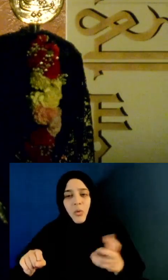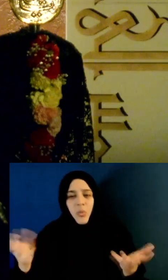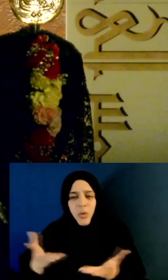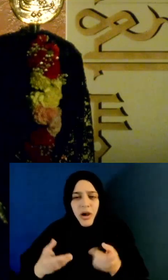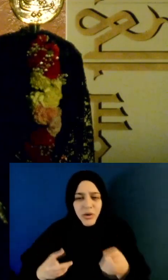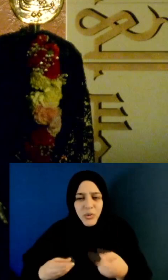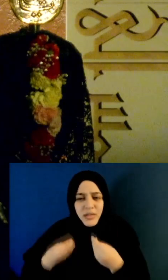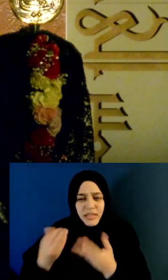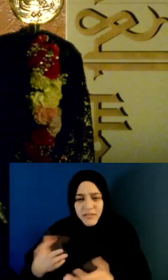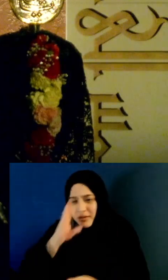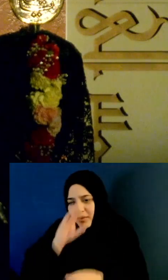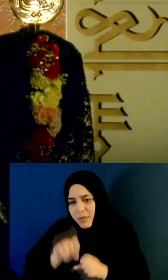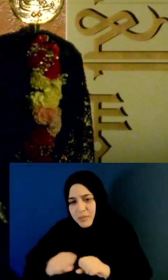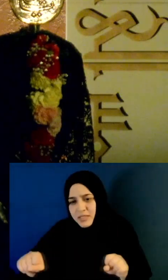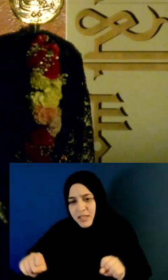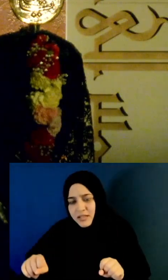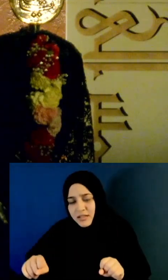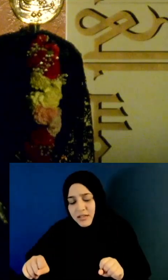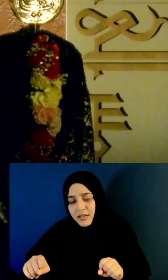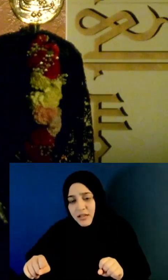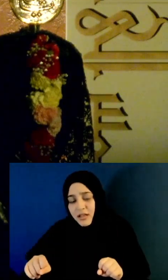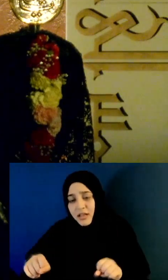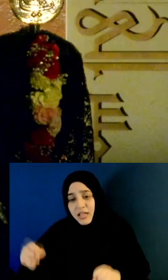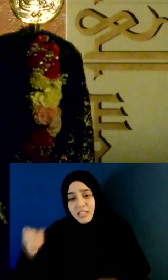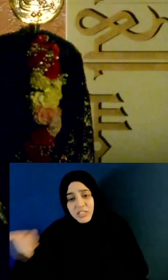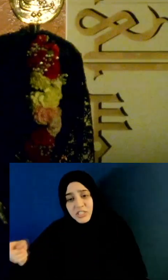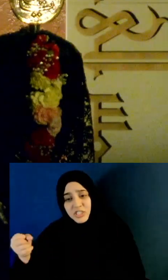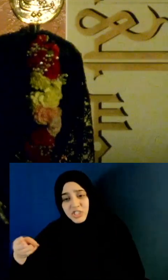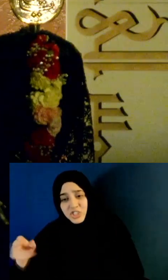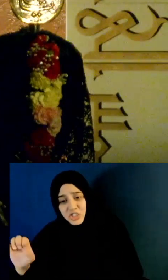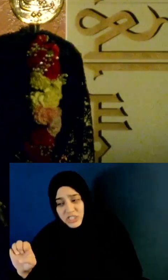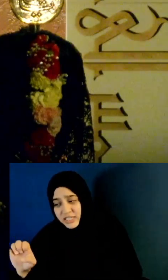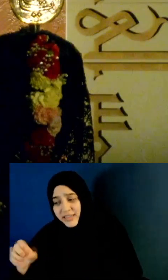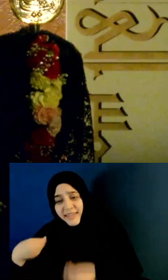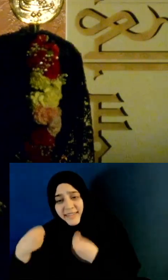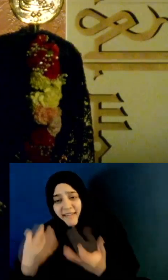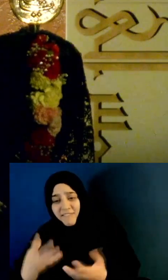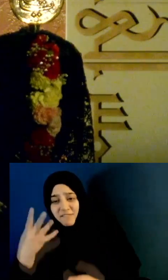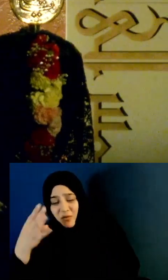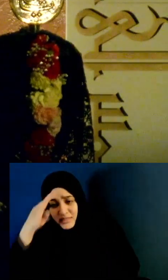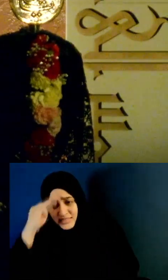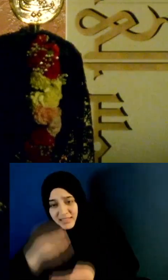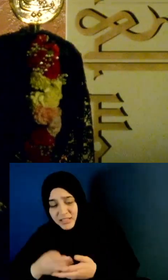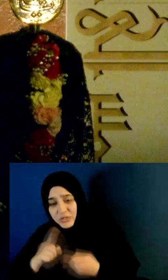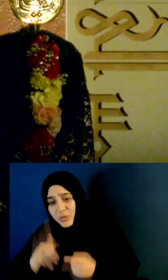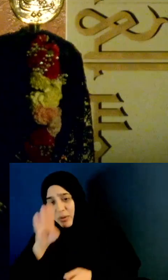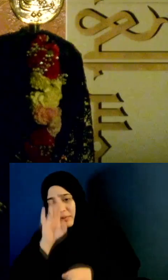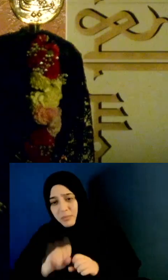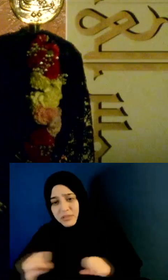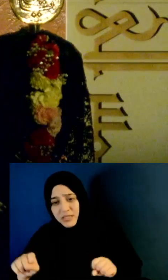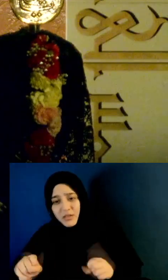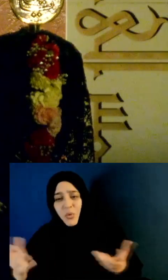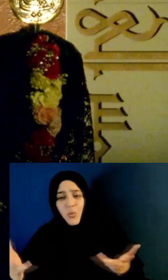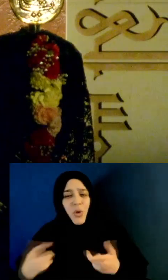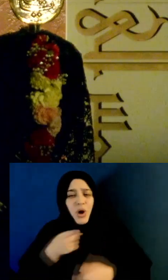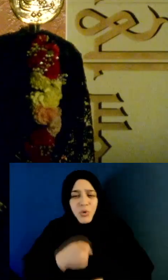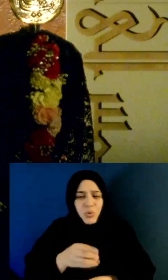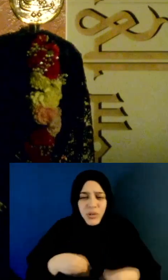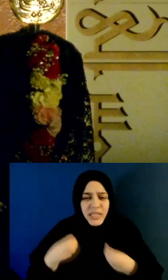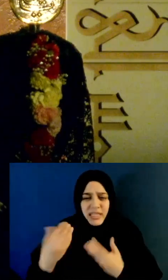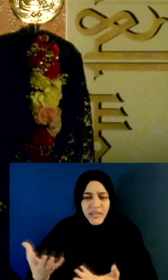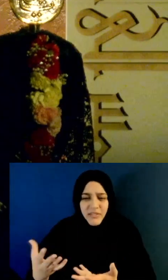She gave four sons to Aba Abdullah. What are you giving to Hussein tonight before we go out of this Imam